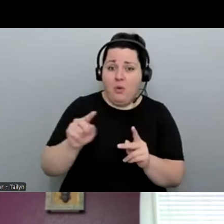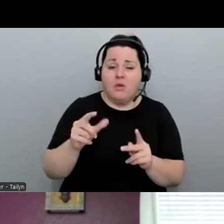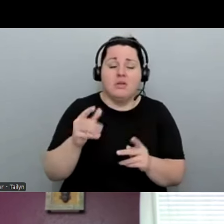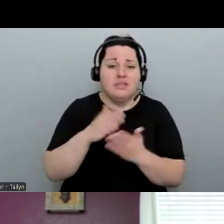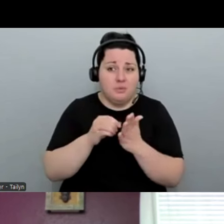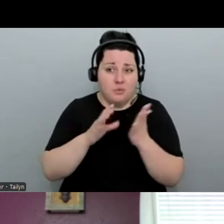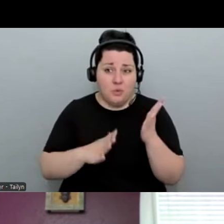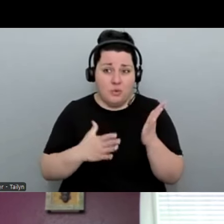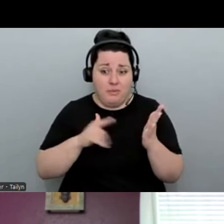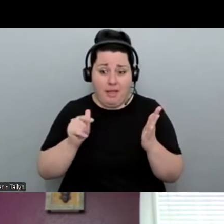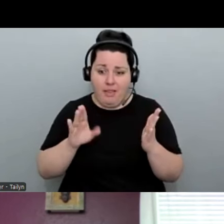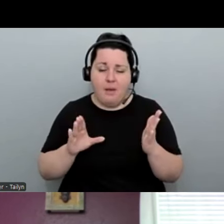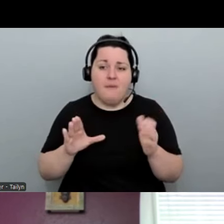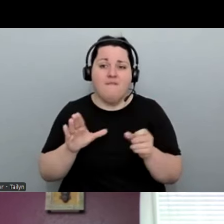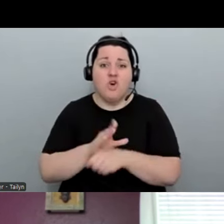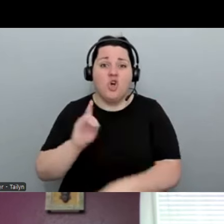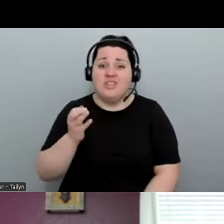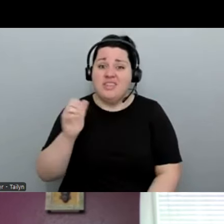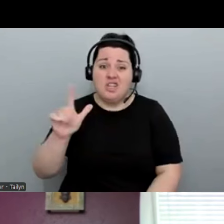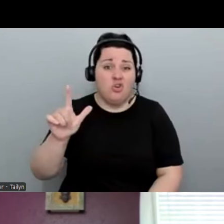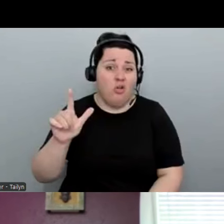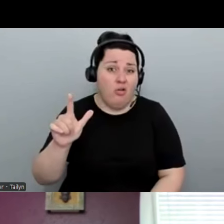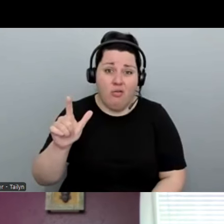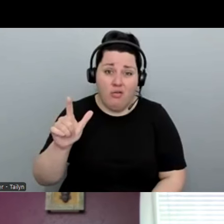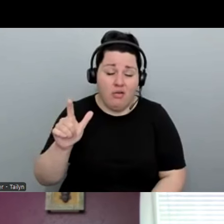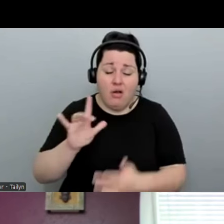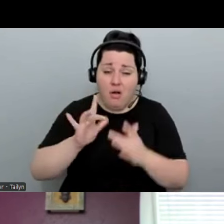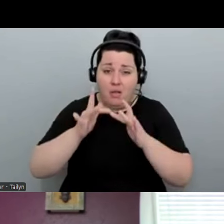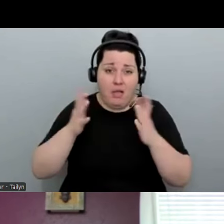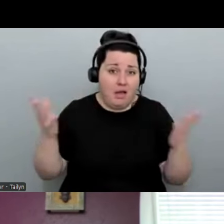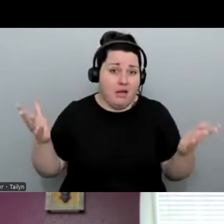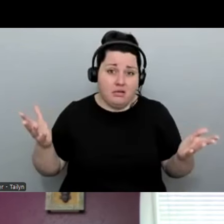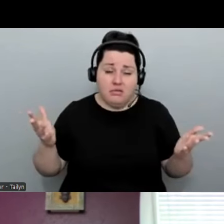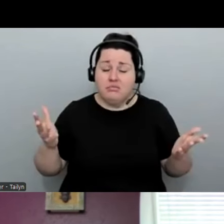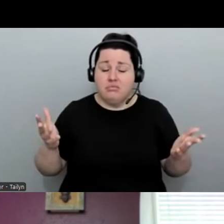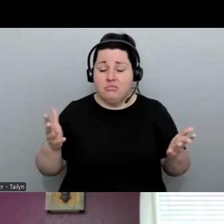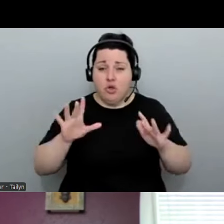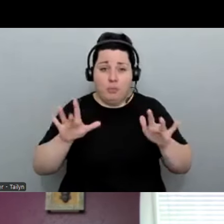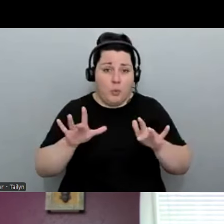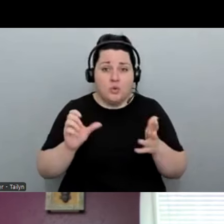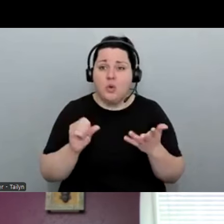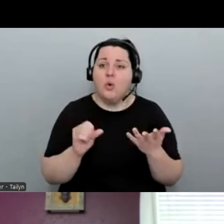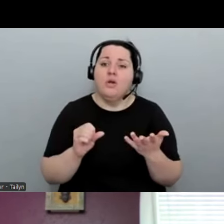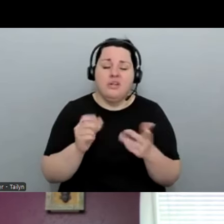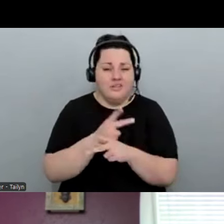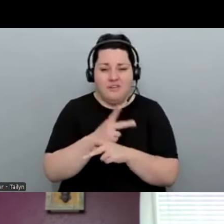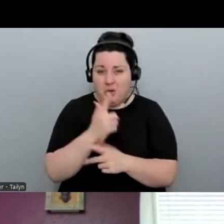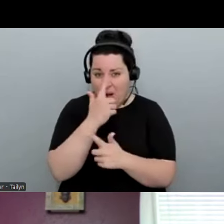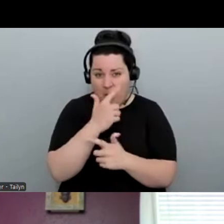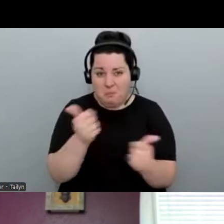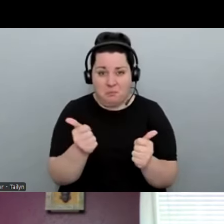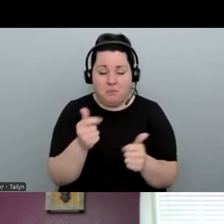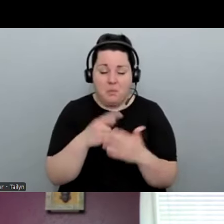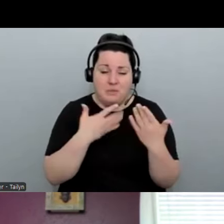who are entirely digital with the way they organize it. And so it's sort of finding what works for you. Only other thing I'll